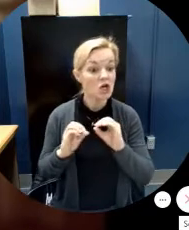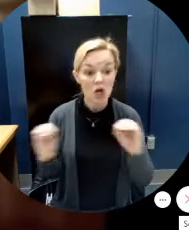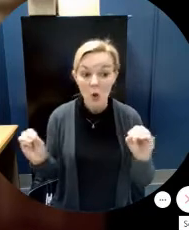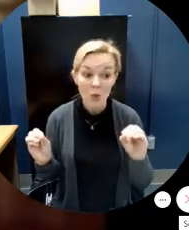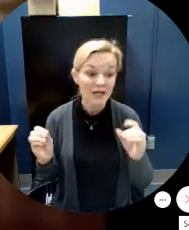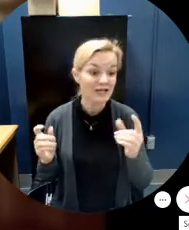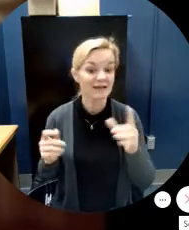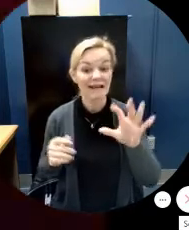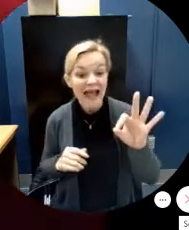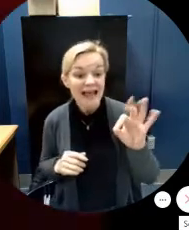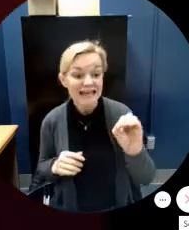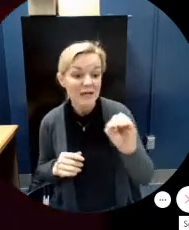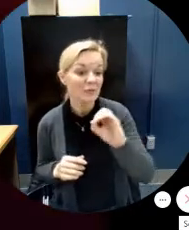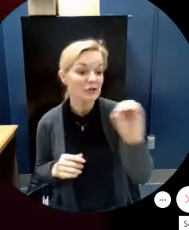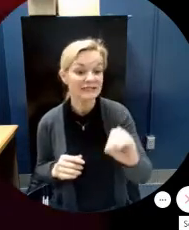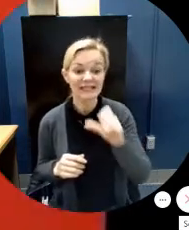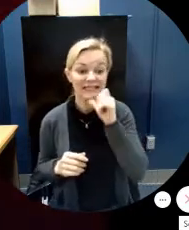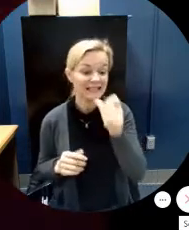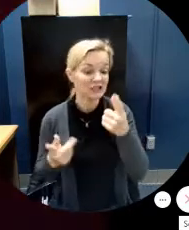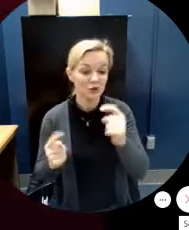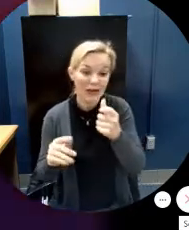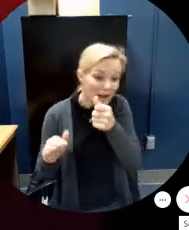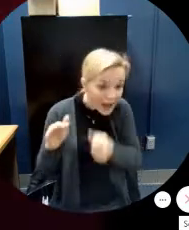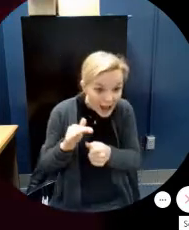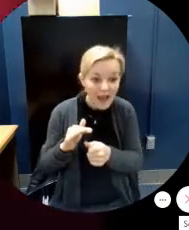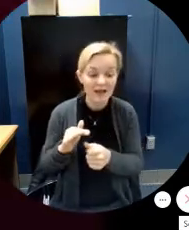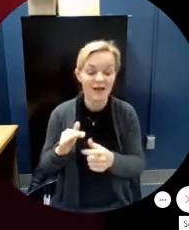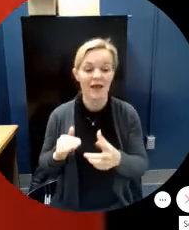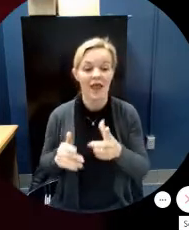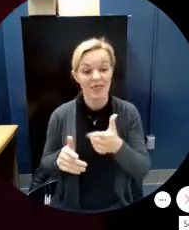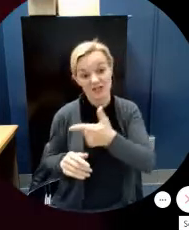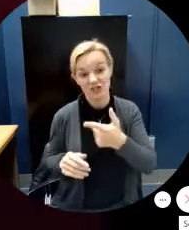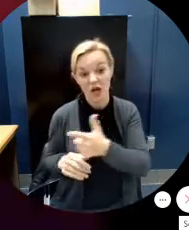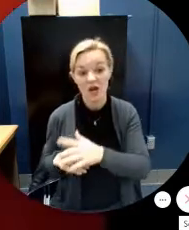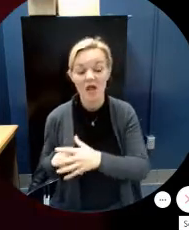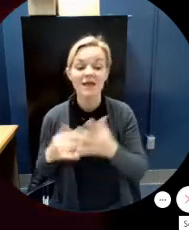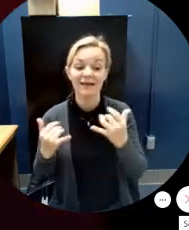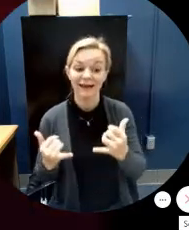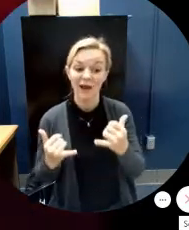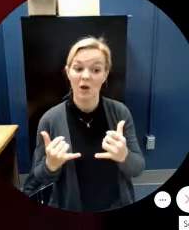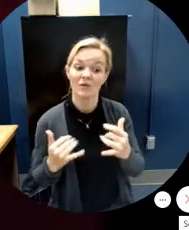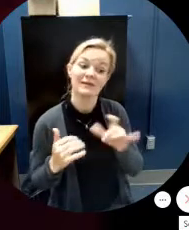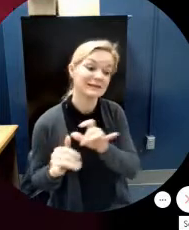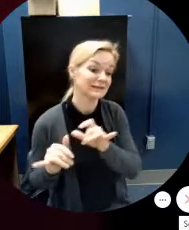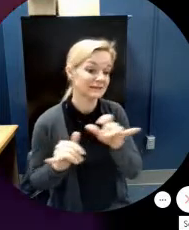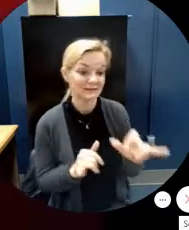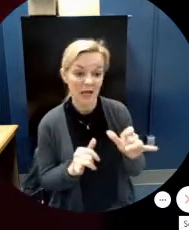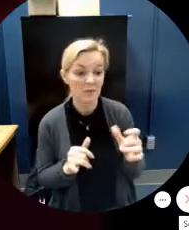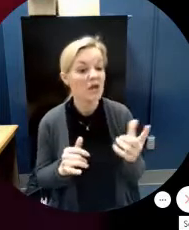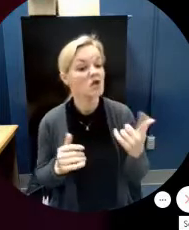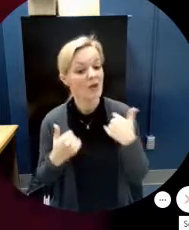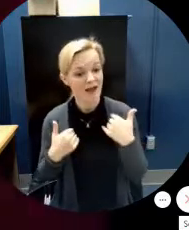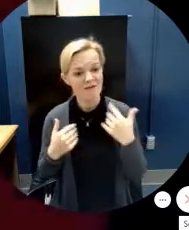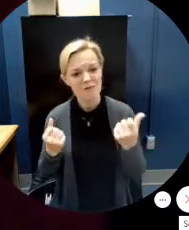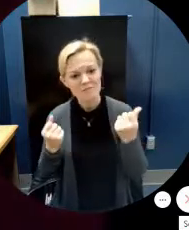and could have been shot. They would join over 750 police officers who are injured by gunfire each